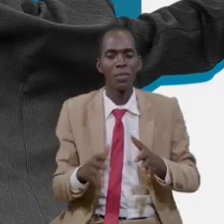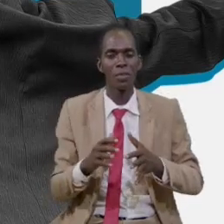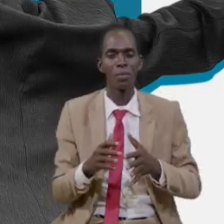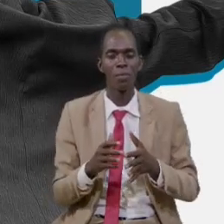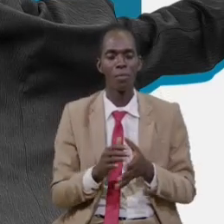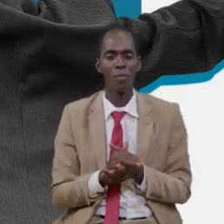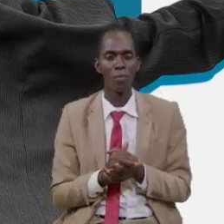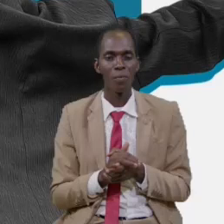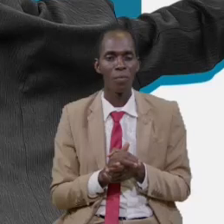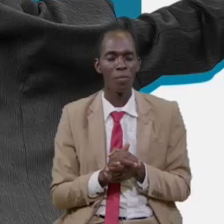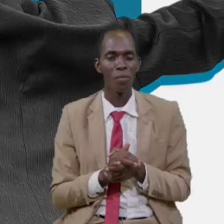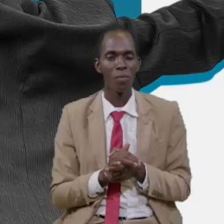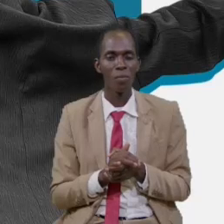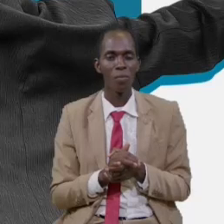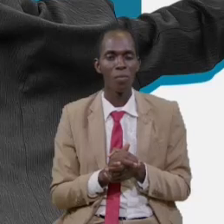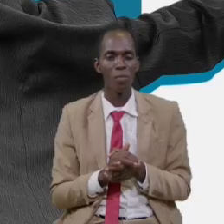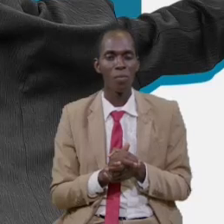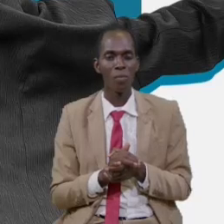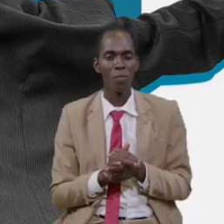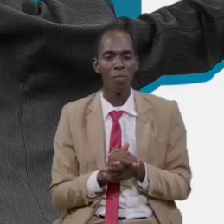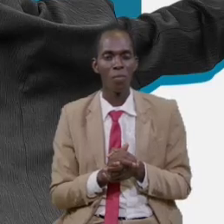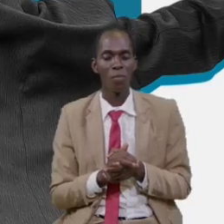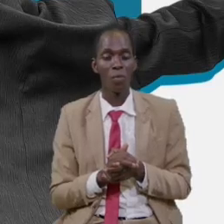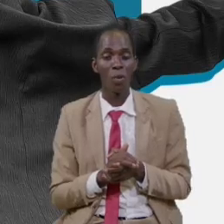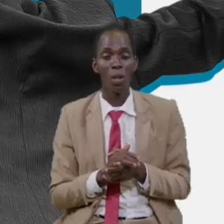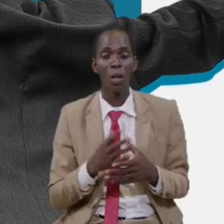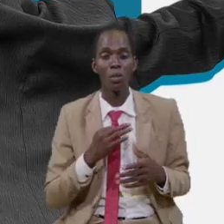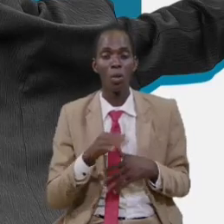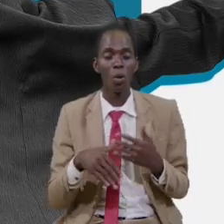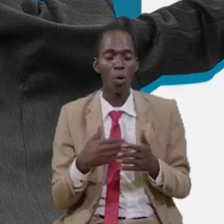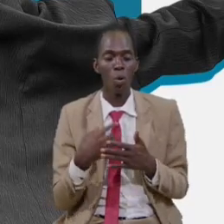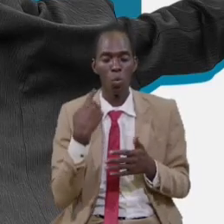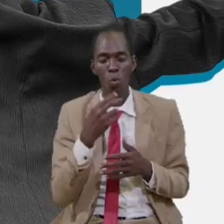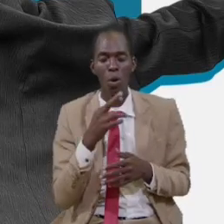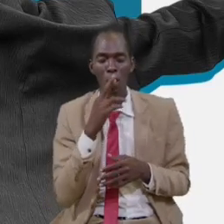who are sitting down, please continue to pray and expect your